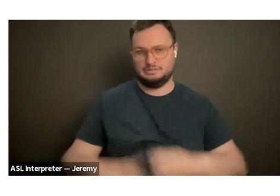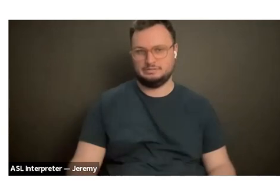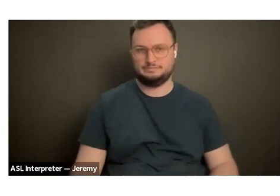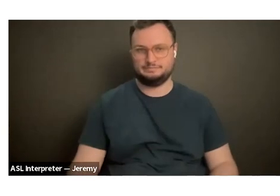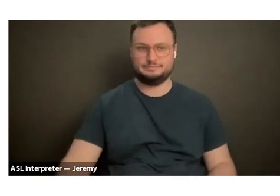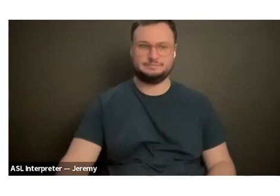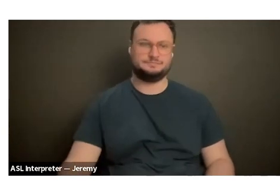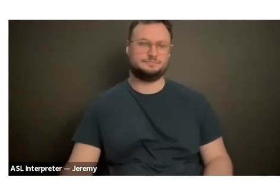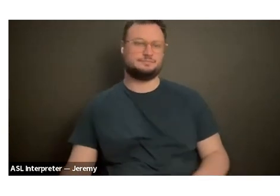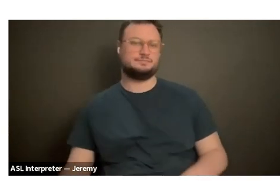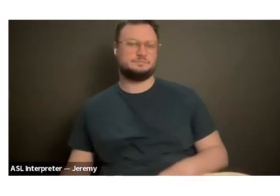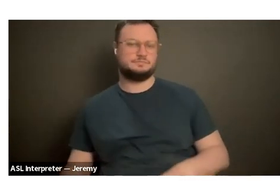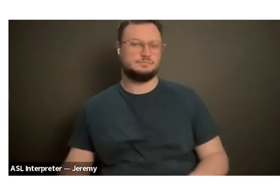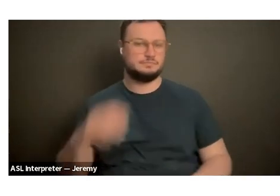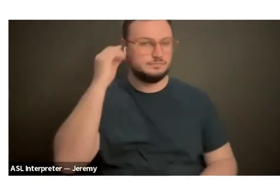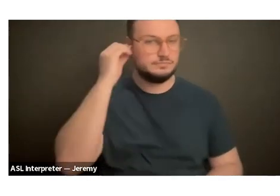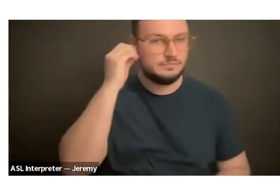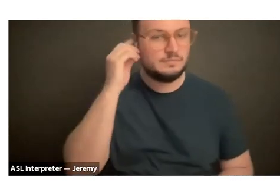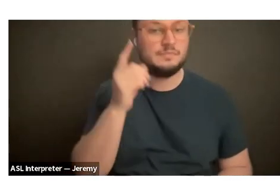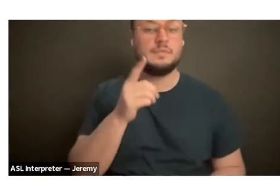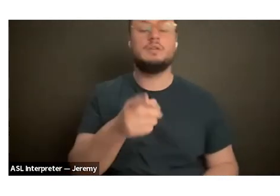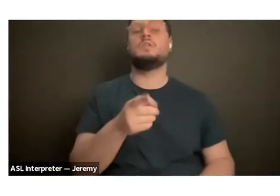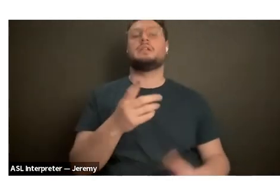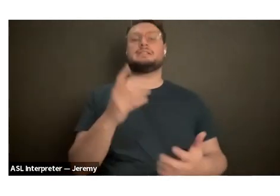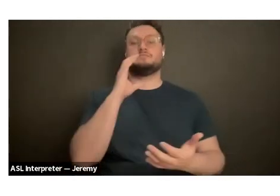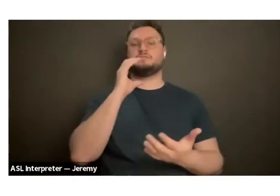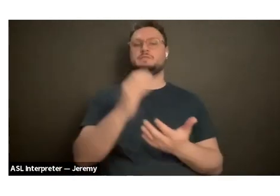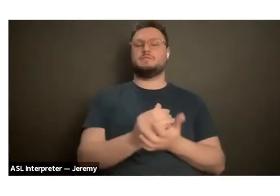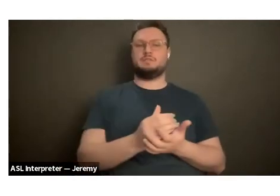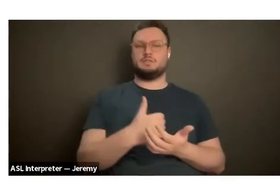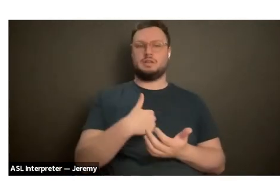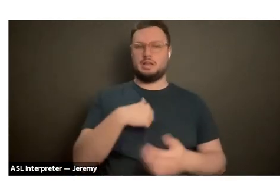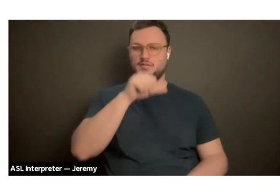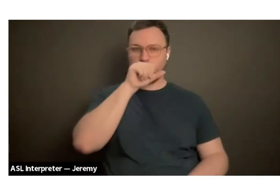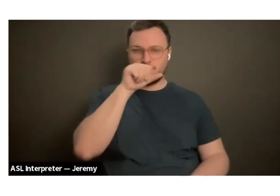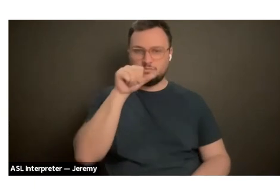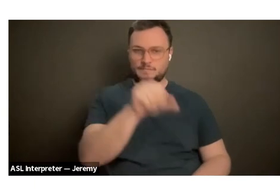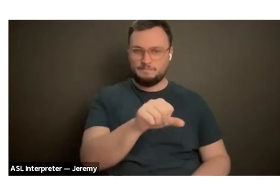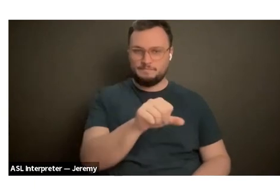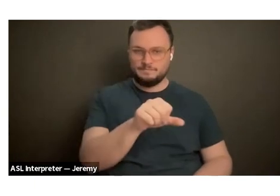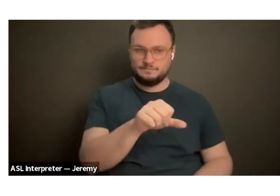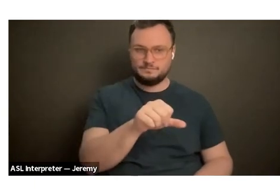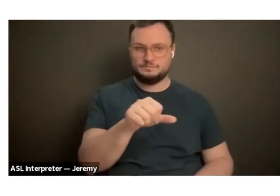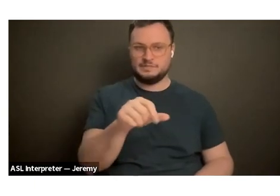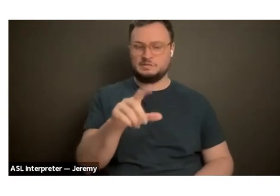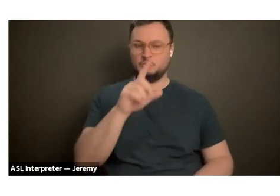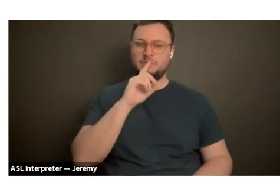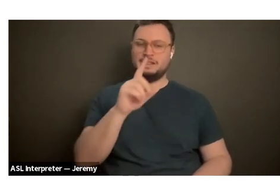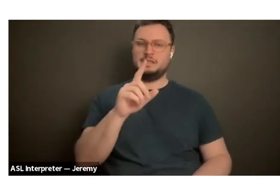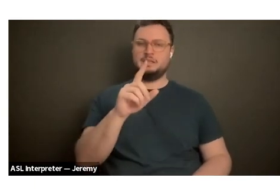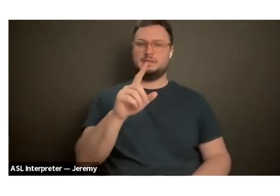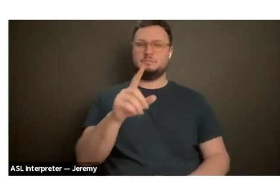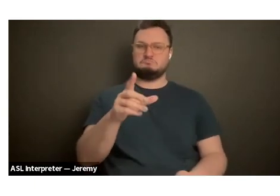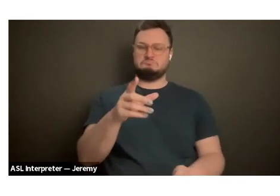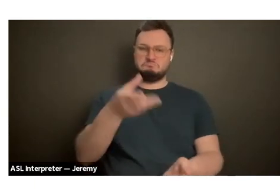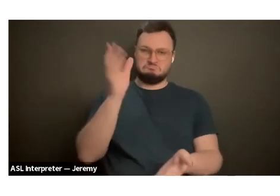And I wanted to share this amazing photo, this amazing illustration. I think it highlights what access intimacy, and